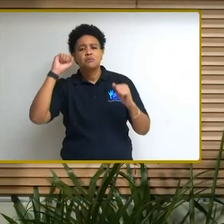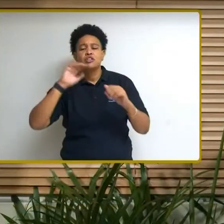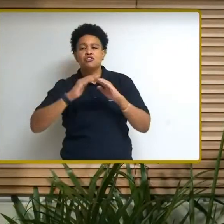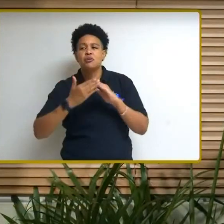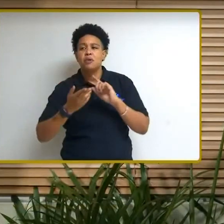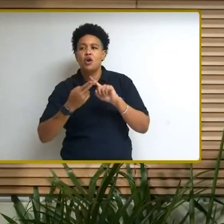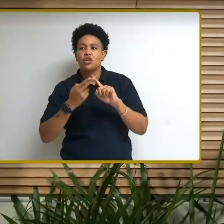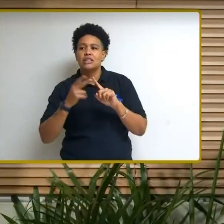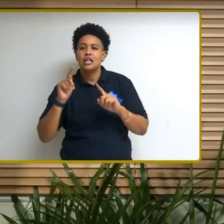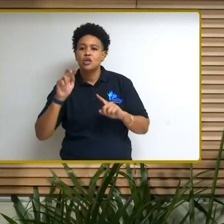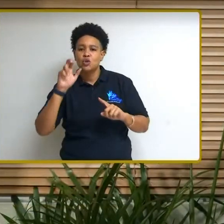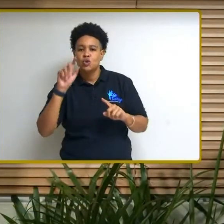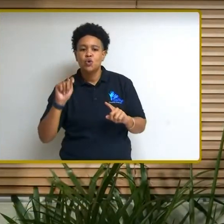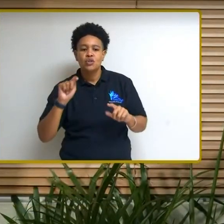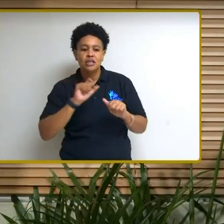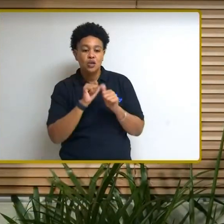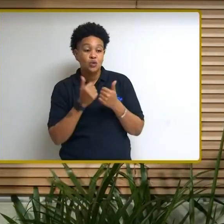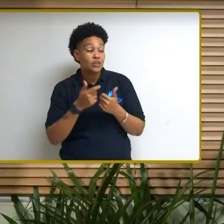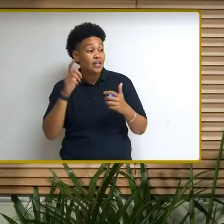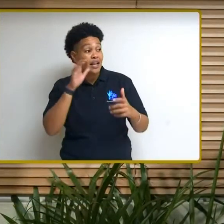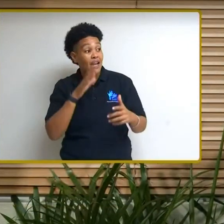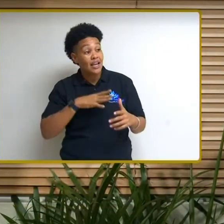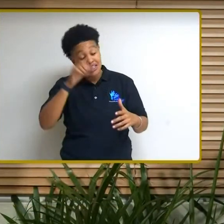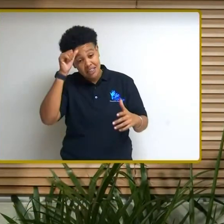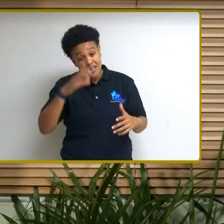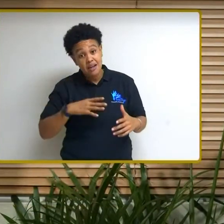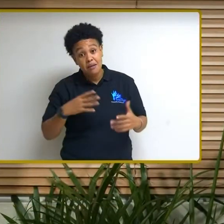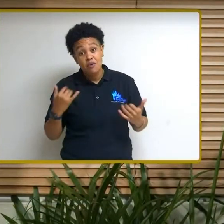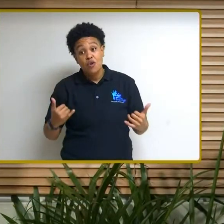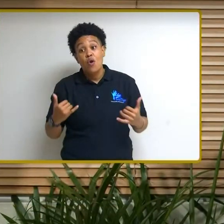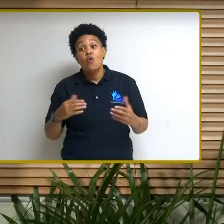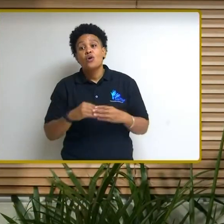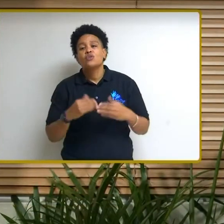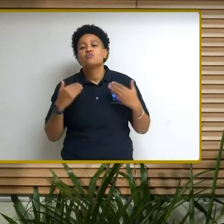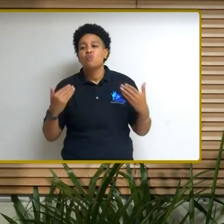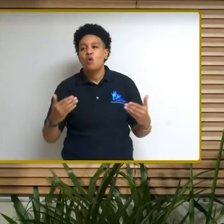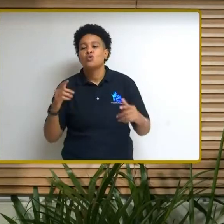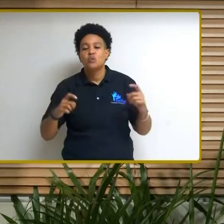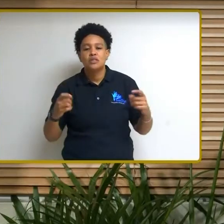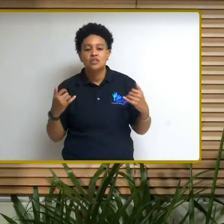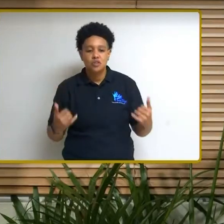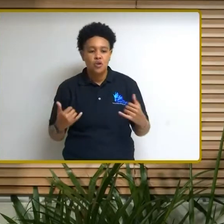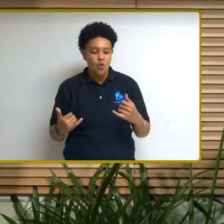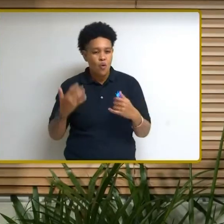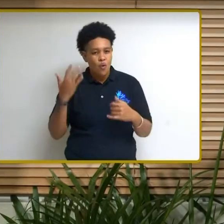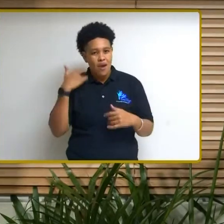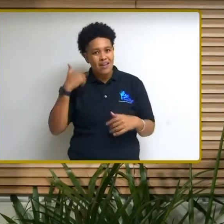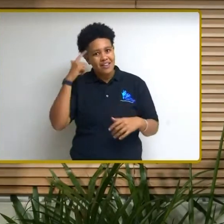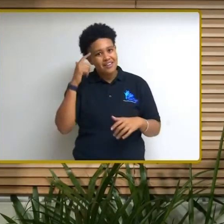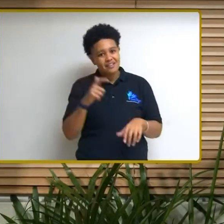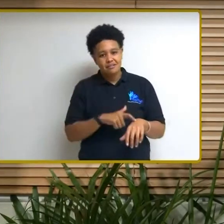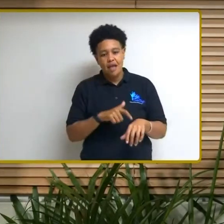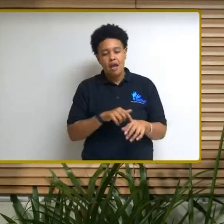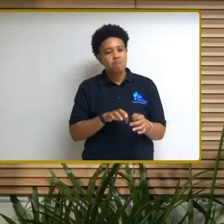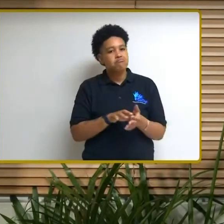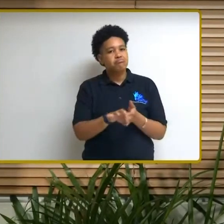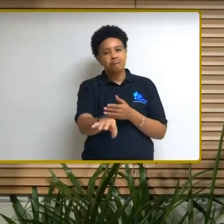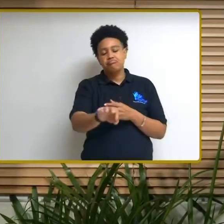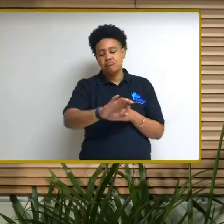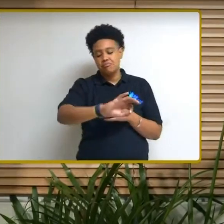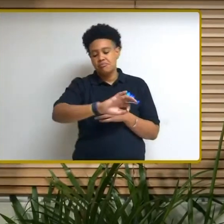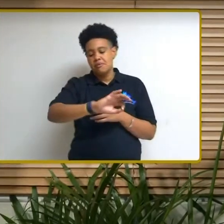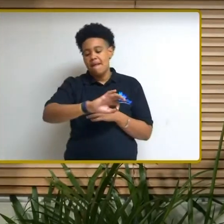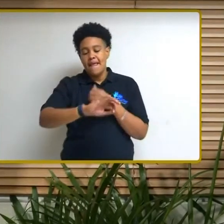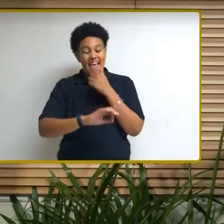Tourist Association. Ladies and gentlemen, we are going to go right into questions now because I think we are really running